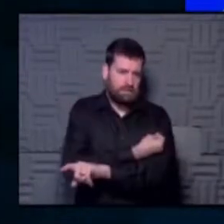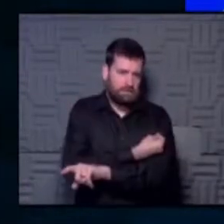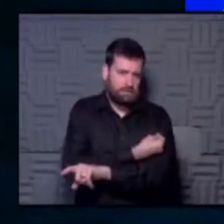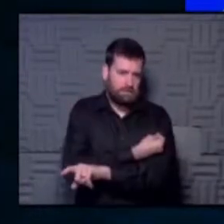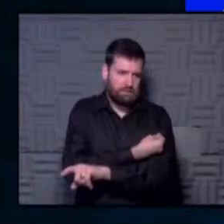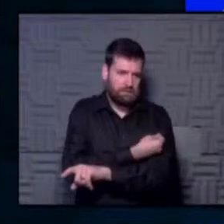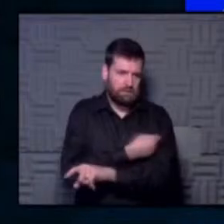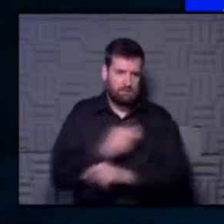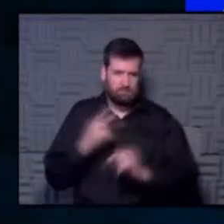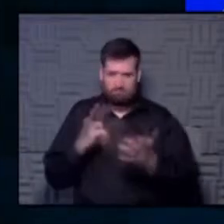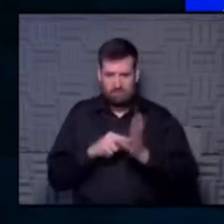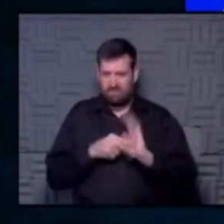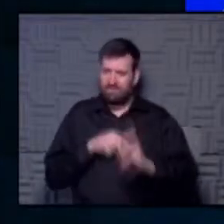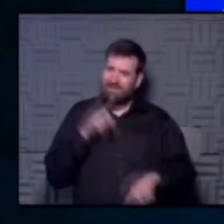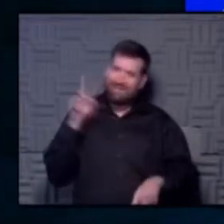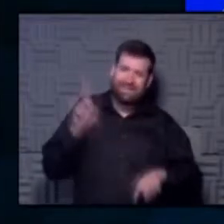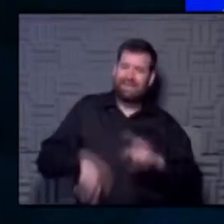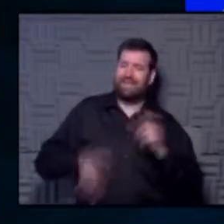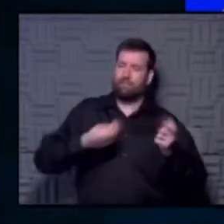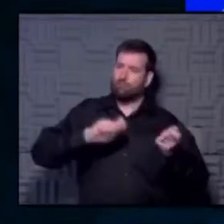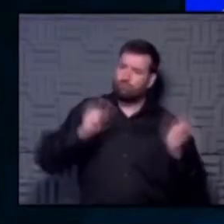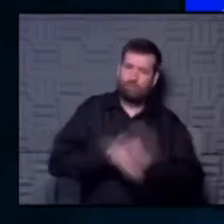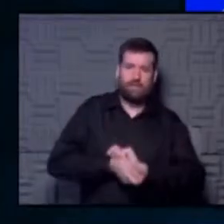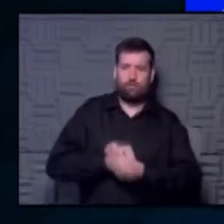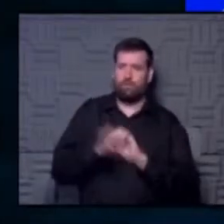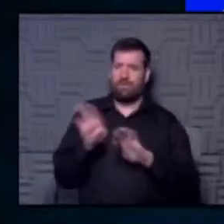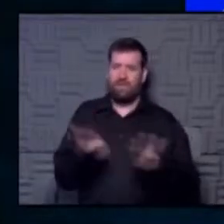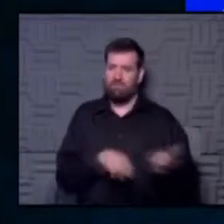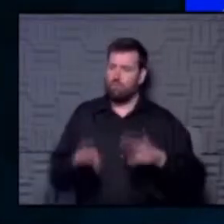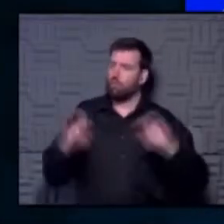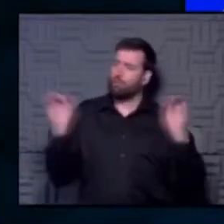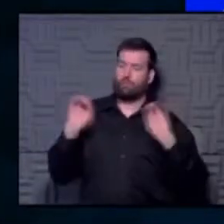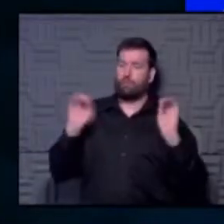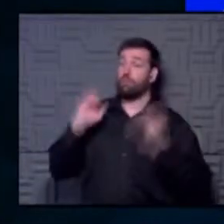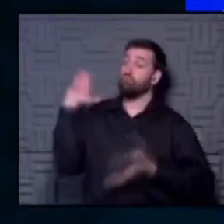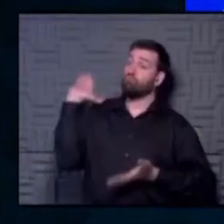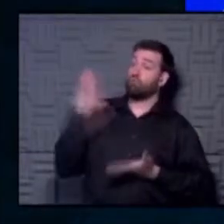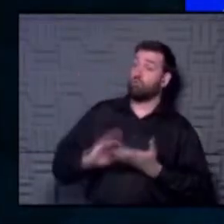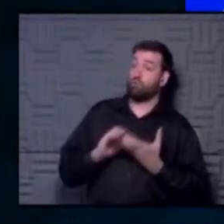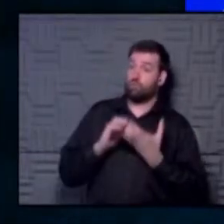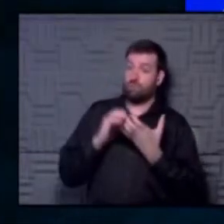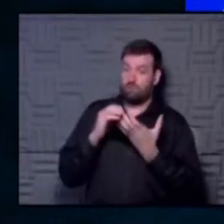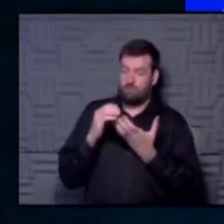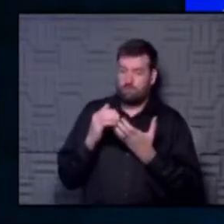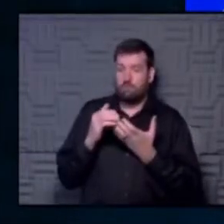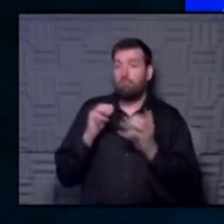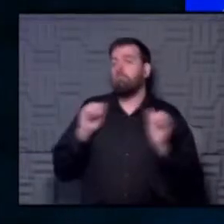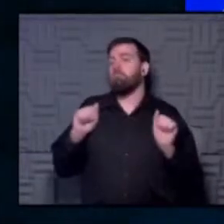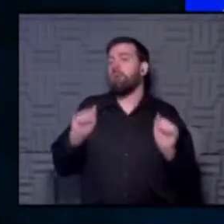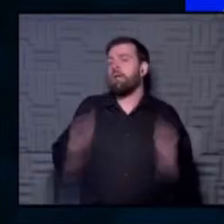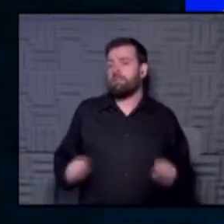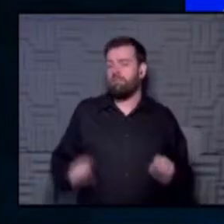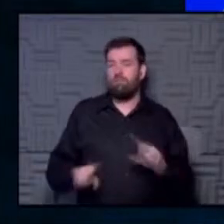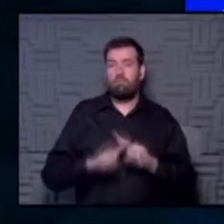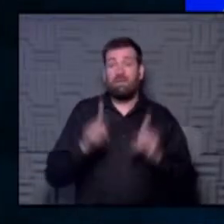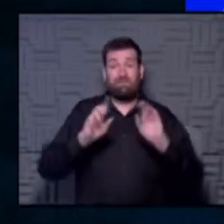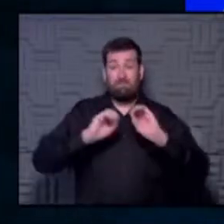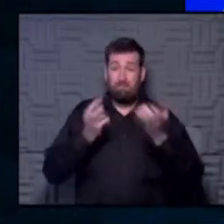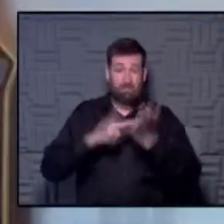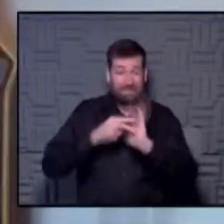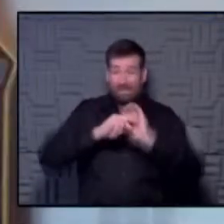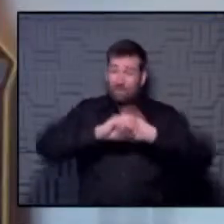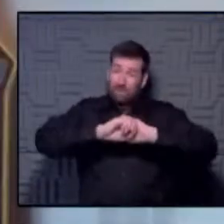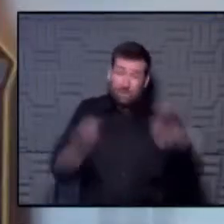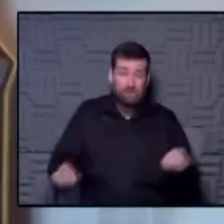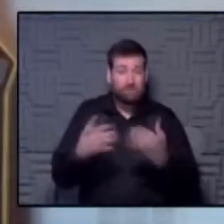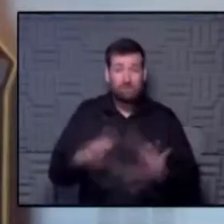take does not allow me to change my behavior at all. It reduces my chance of catching COVID, but it doesn't negate it. And so I still